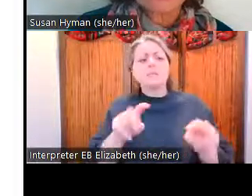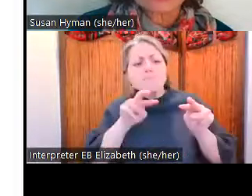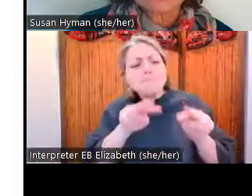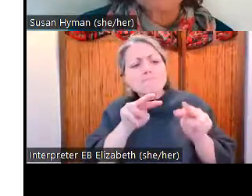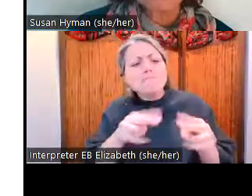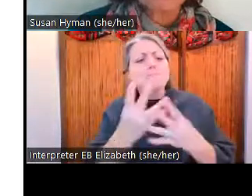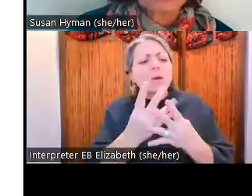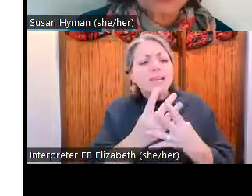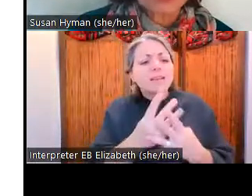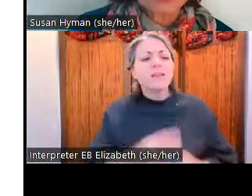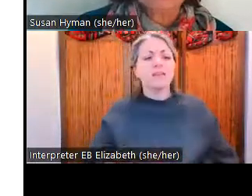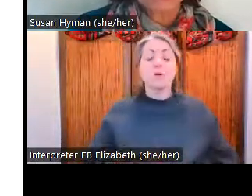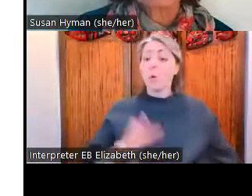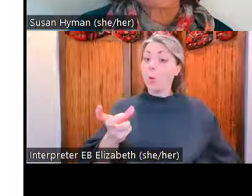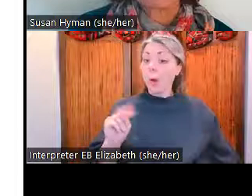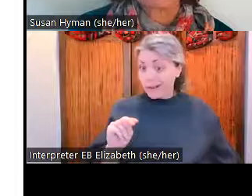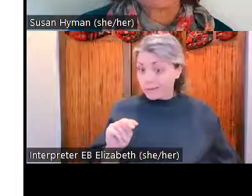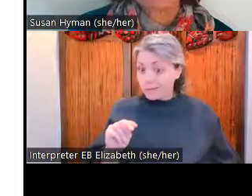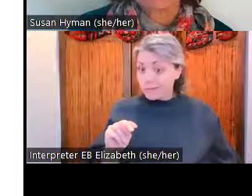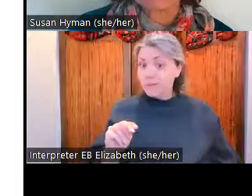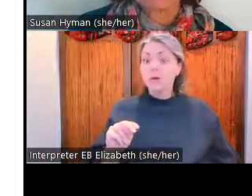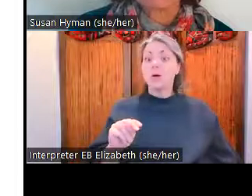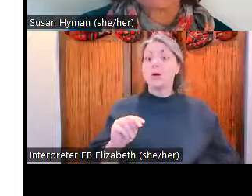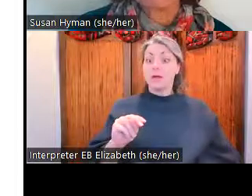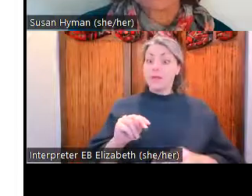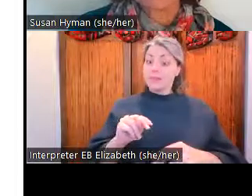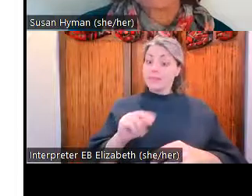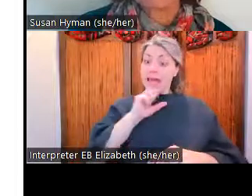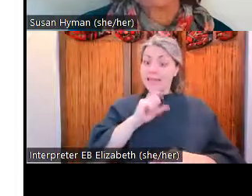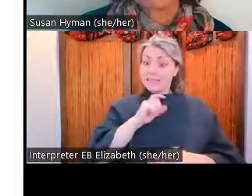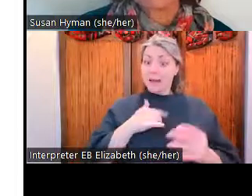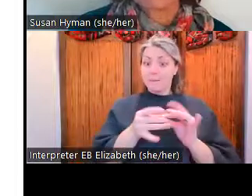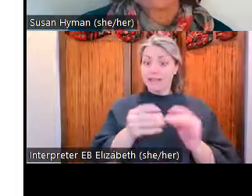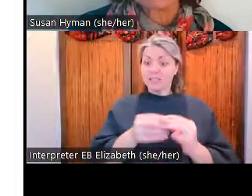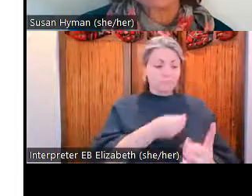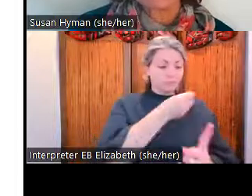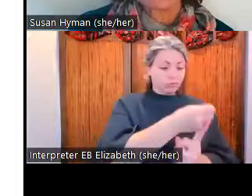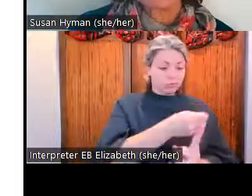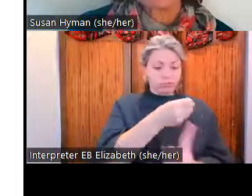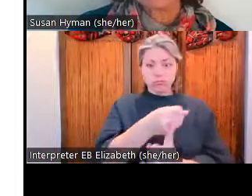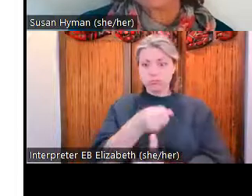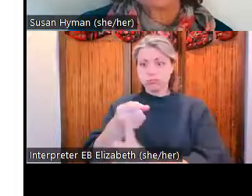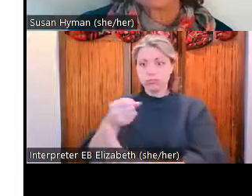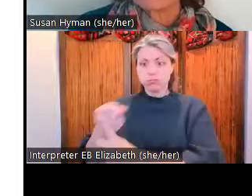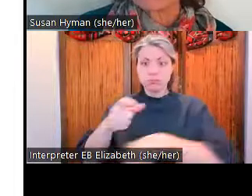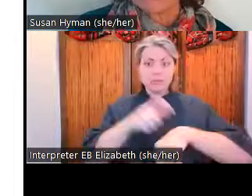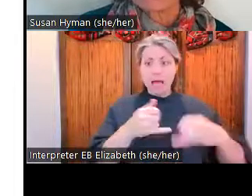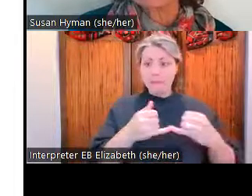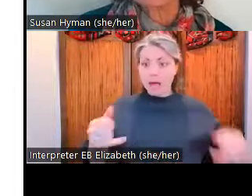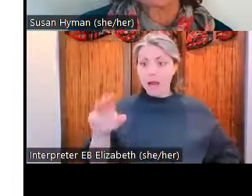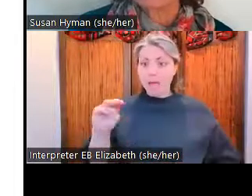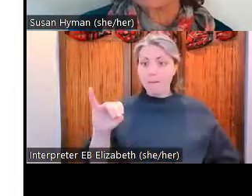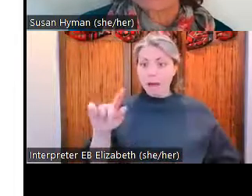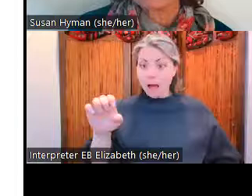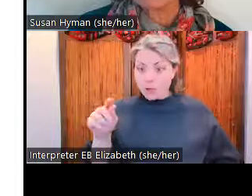do we screen? We screen when these milestones come online, when they're biologically programmed, such as using